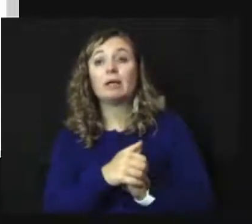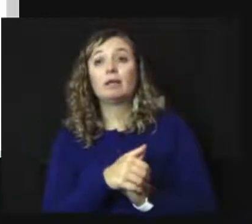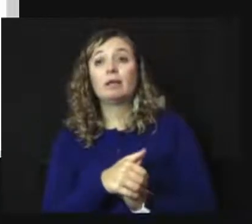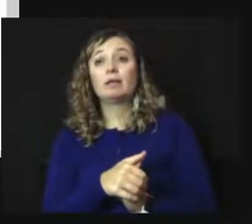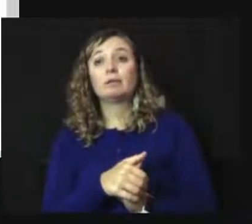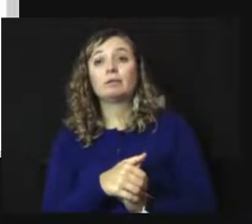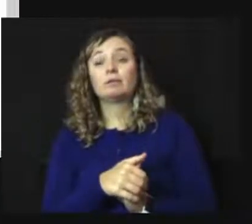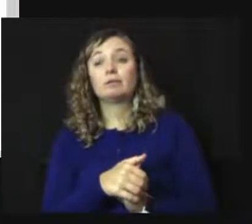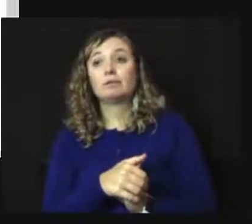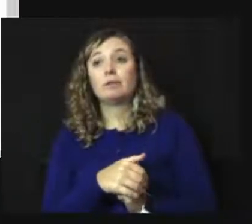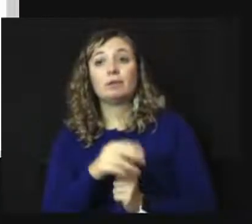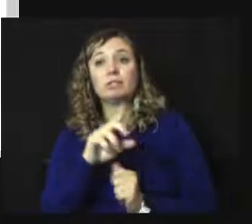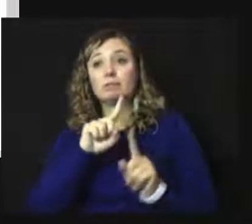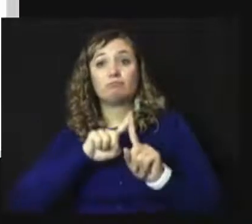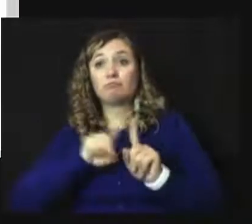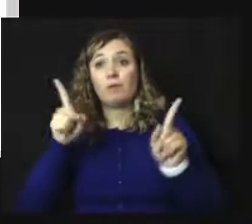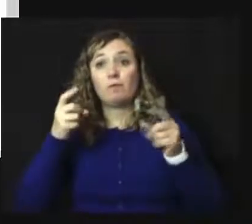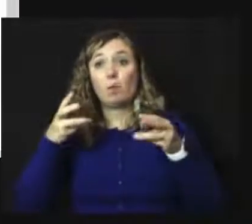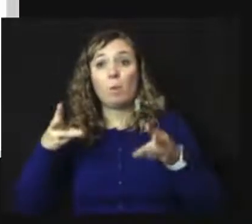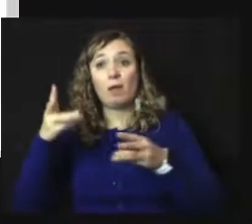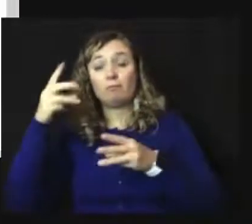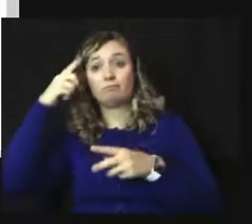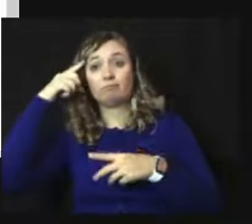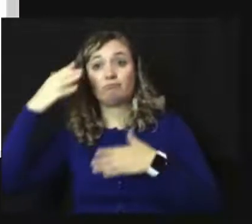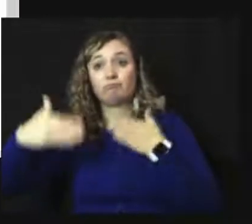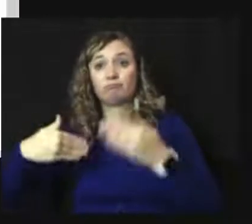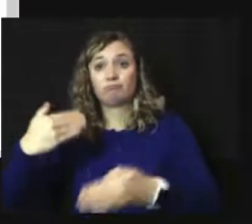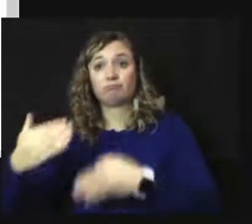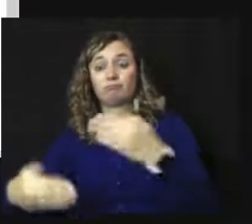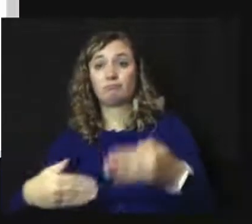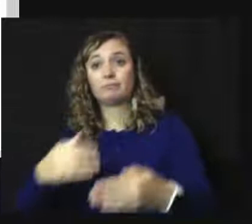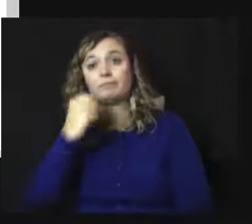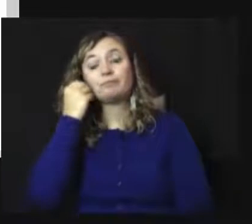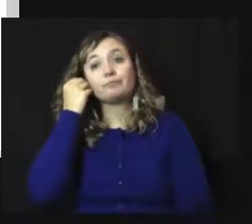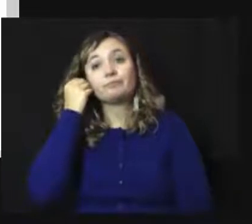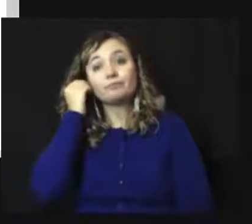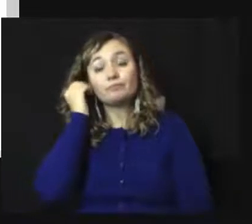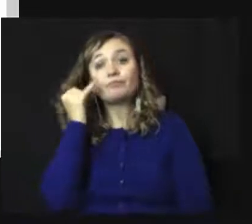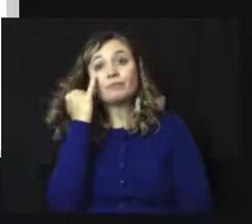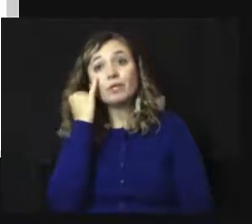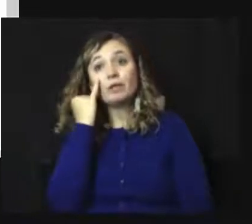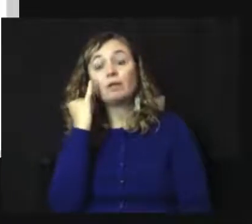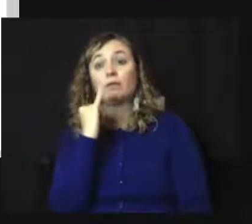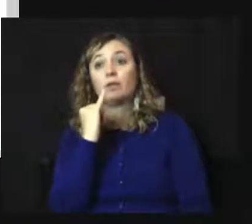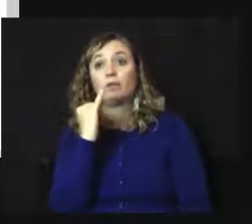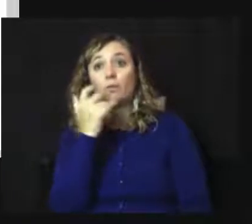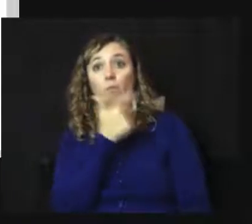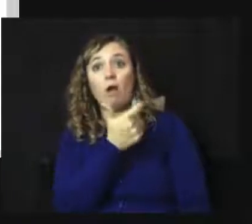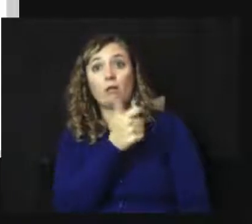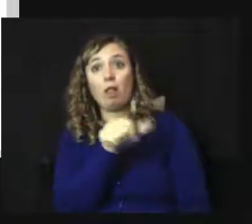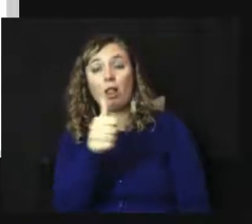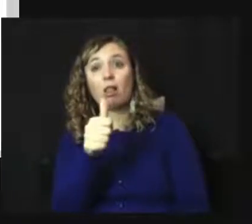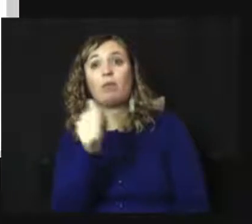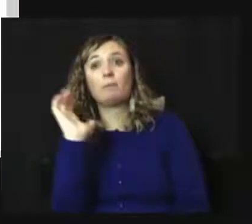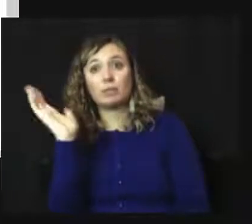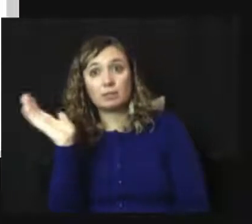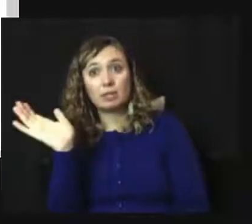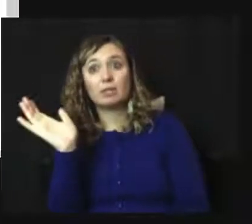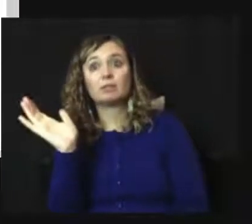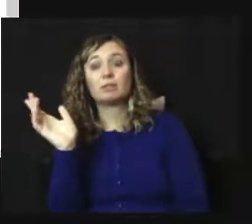of thinking. And if you've been to any of the other panels over the course of this week, you've probably heard a bit more about this idea